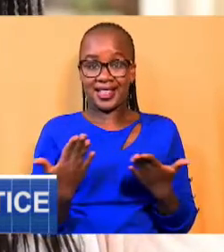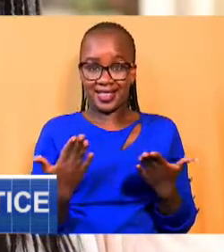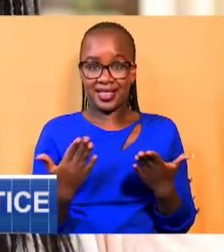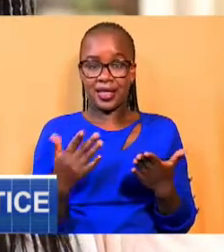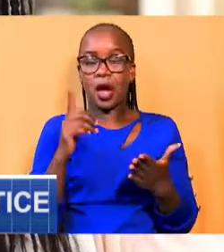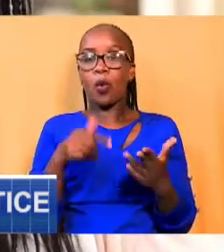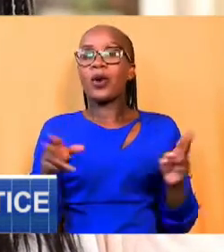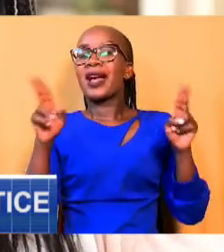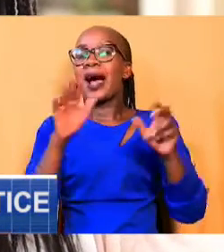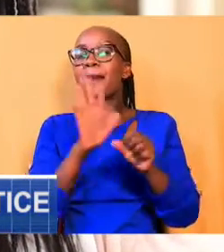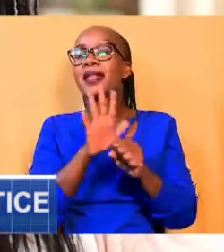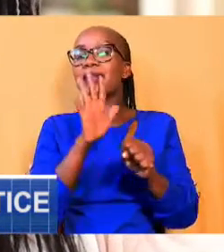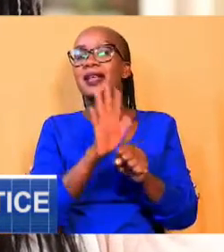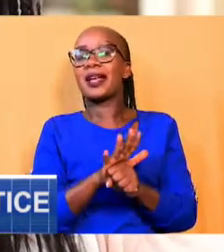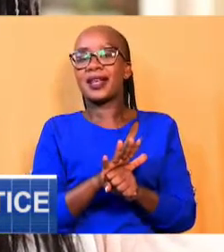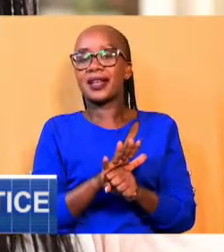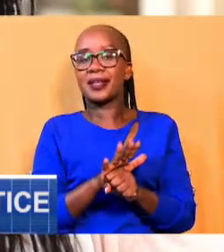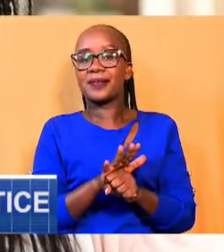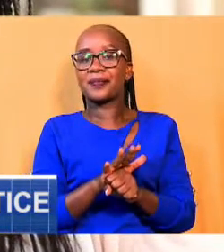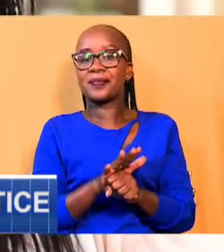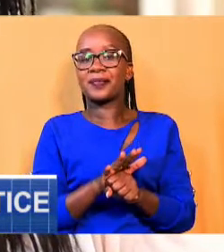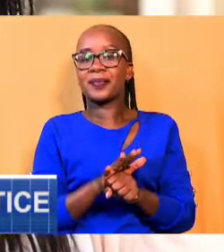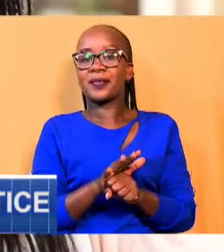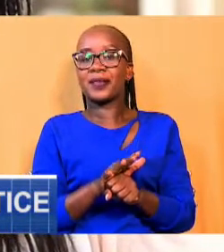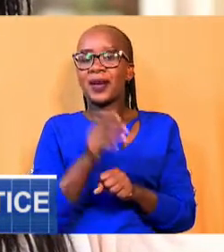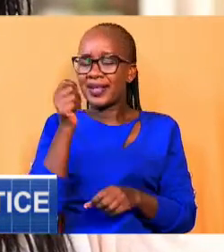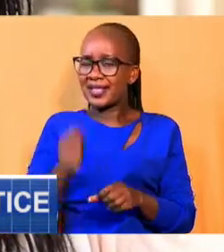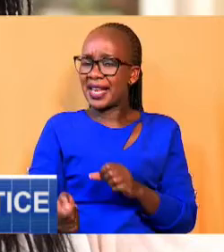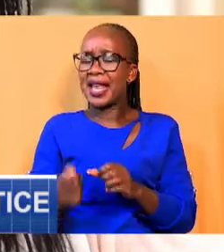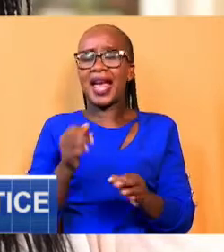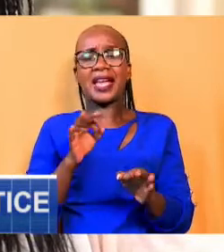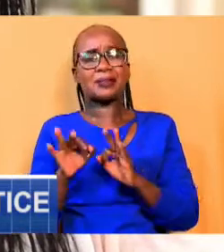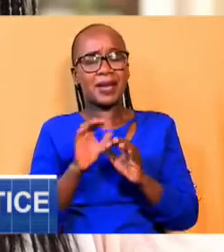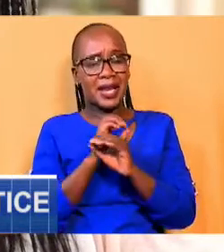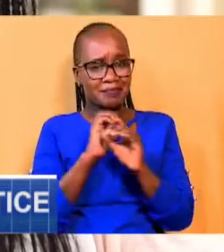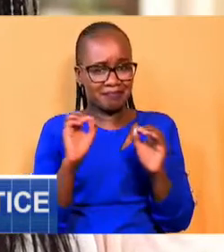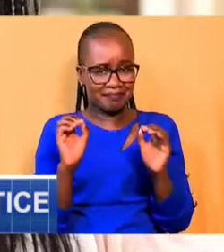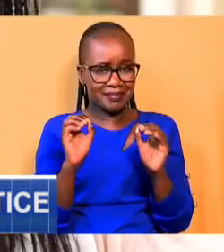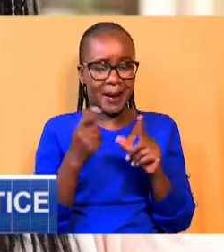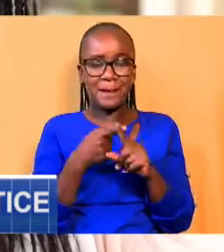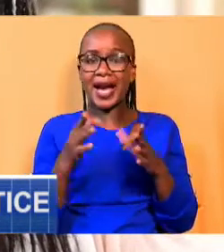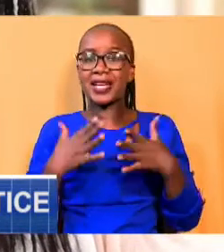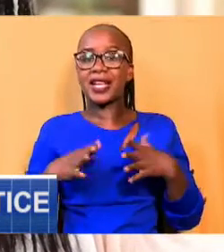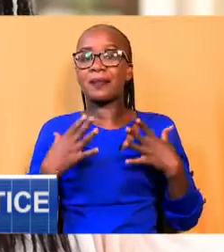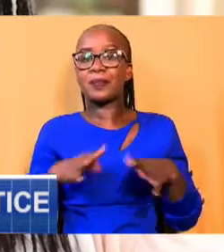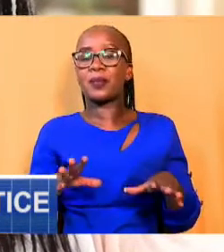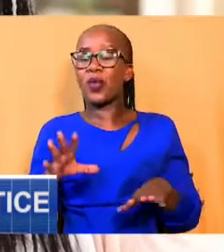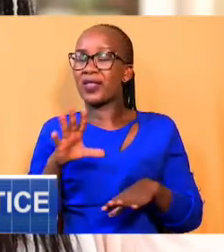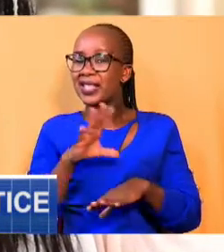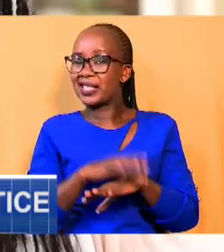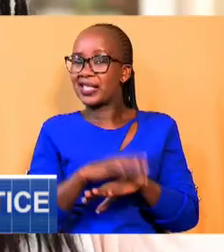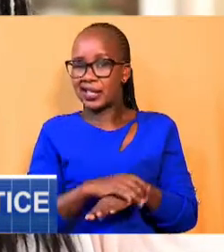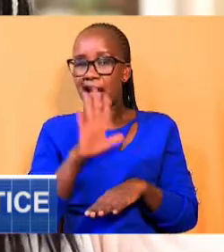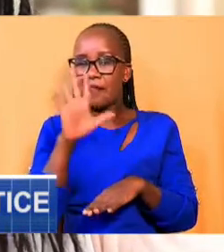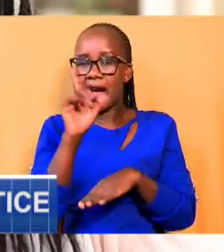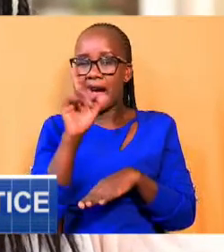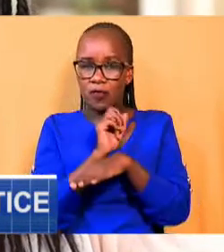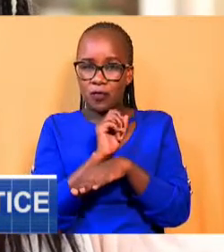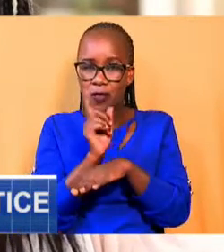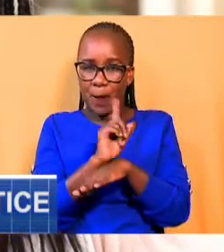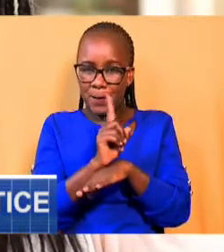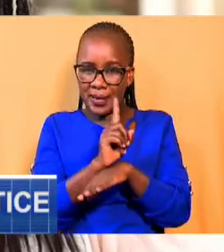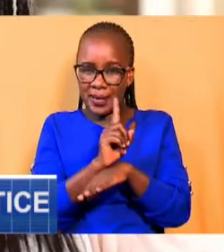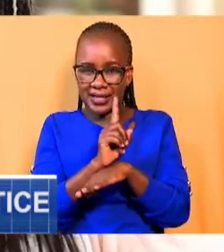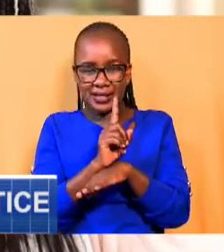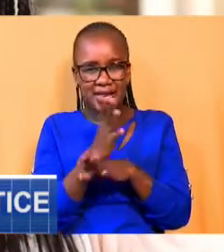And that happens a lot. I'm not trying to justify or explain anything, but if people would take 5 minutes